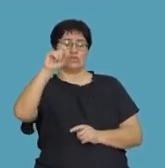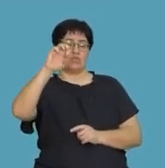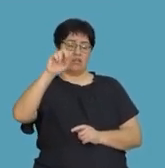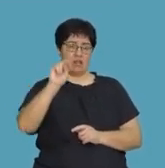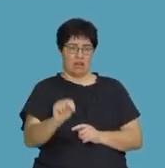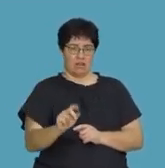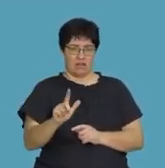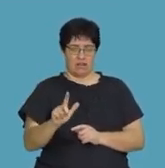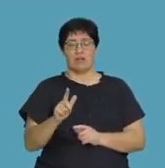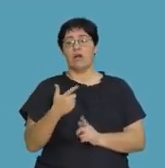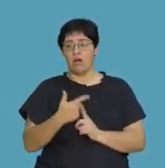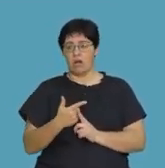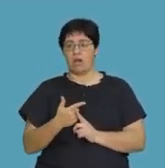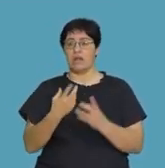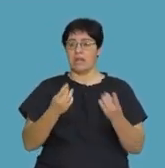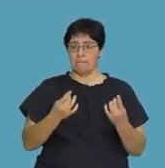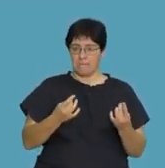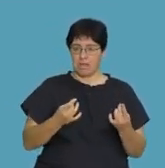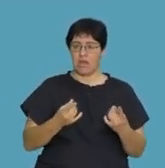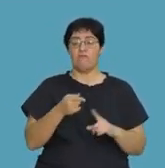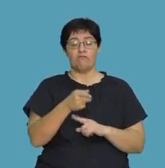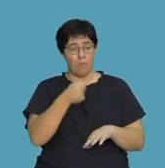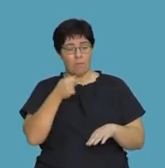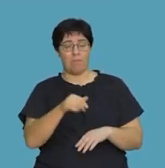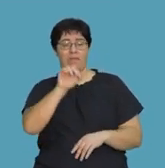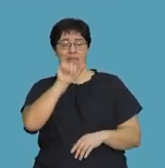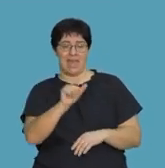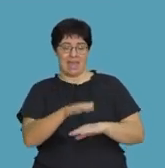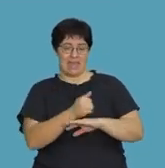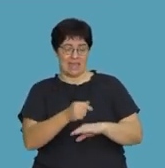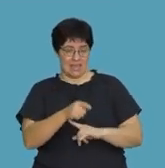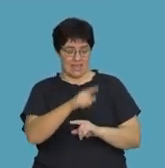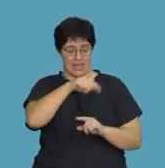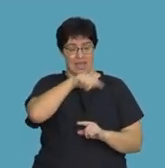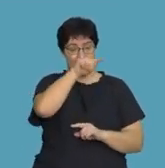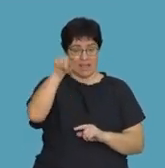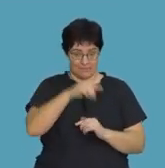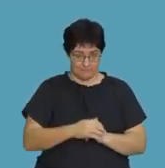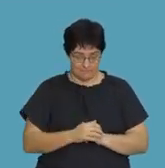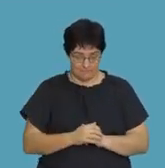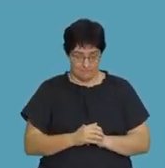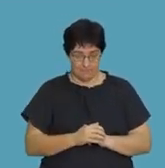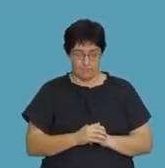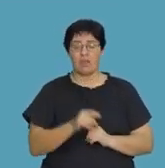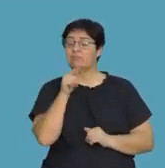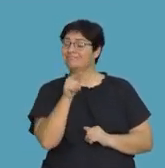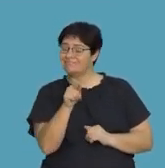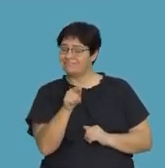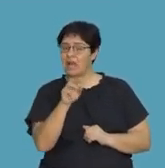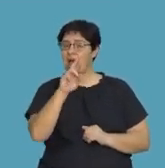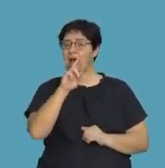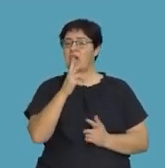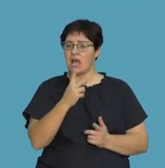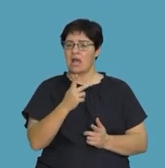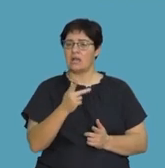the form root of a. Now, the condition for this to be irrational is,